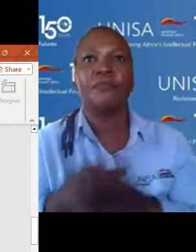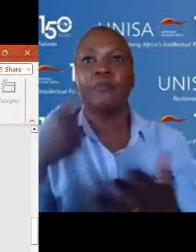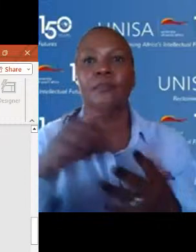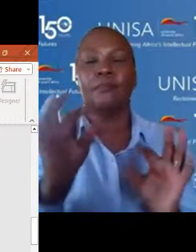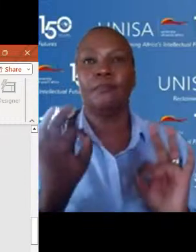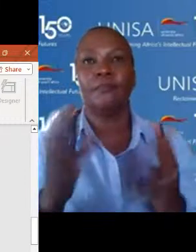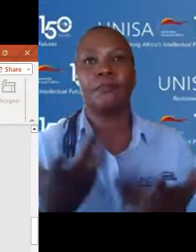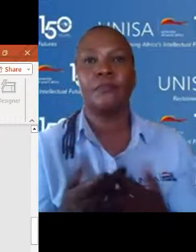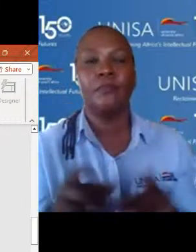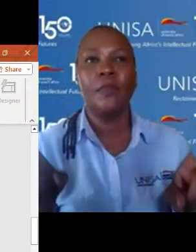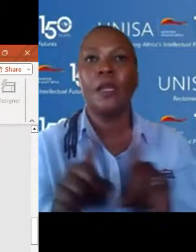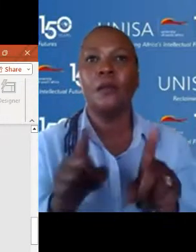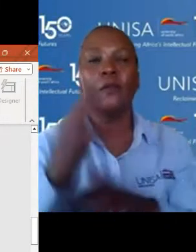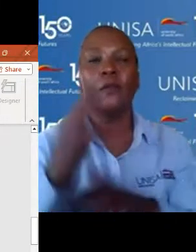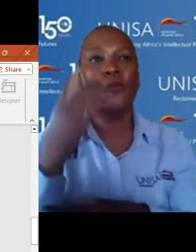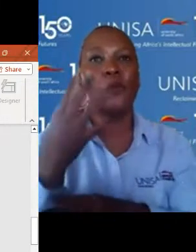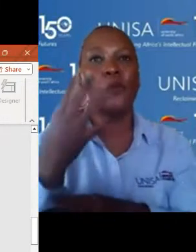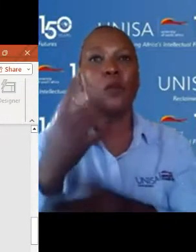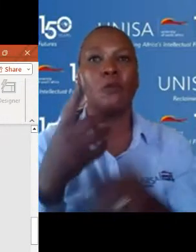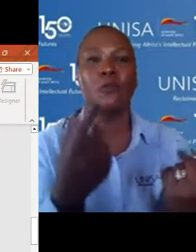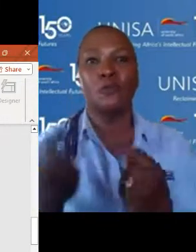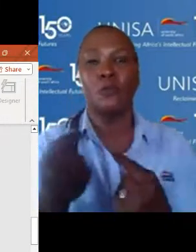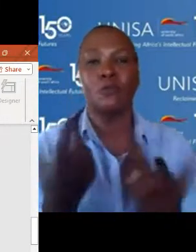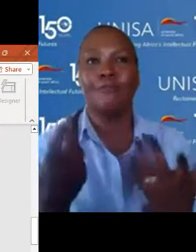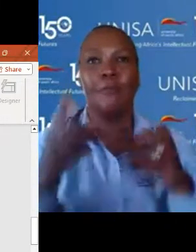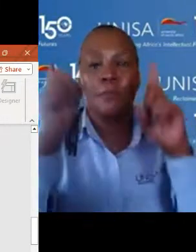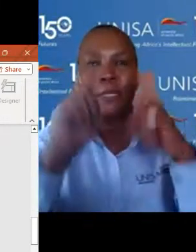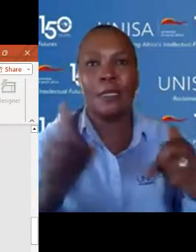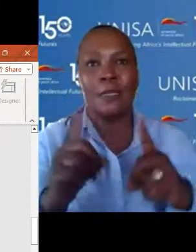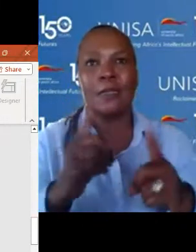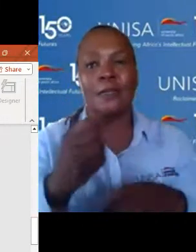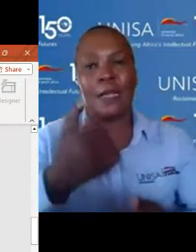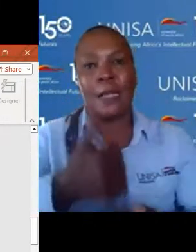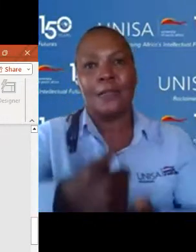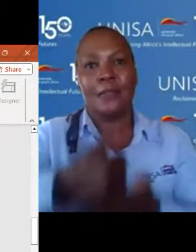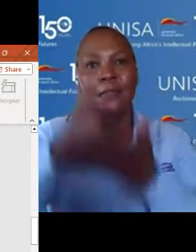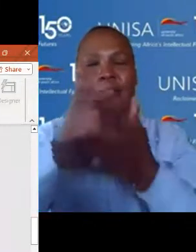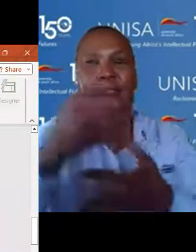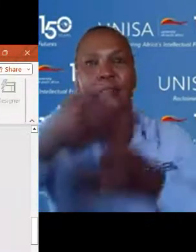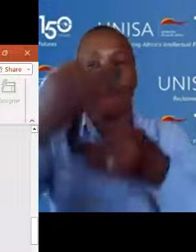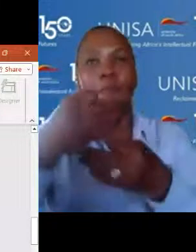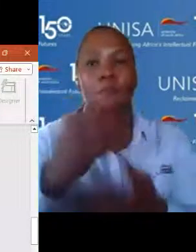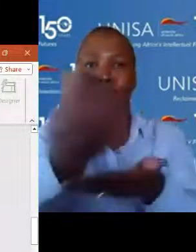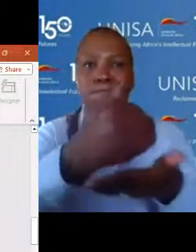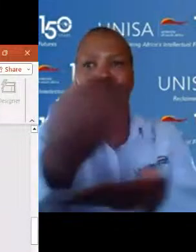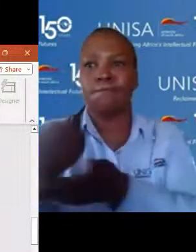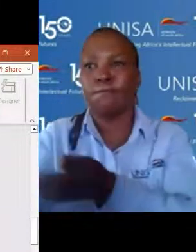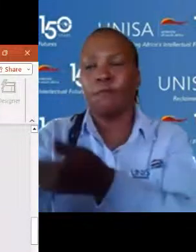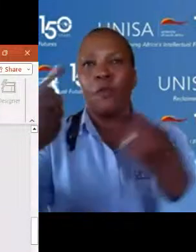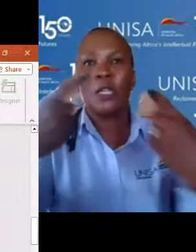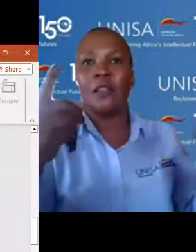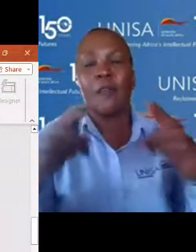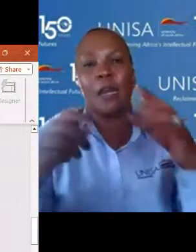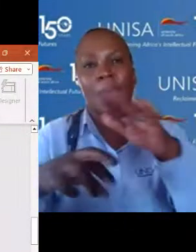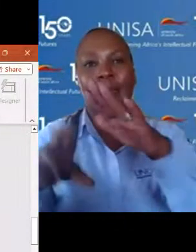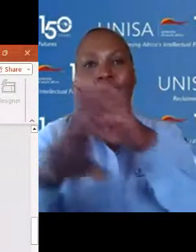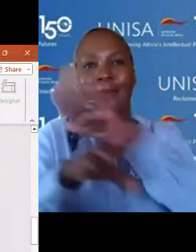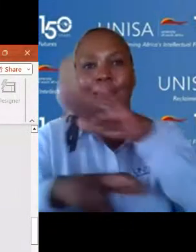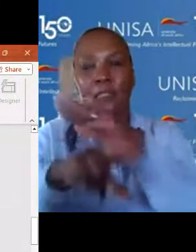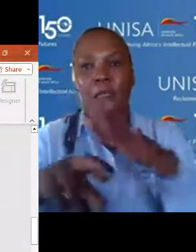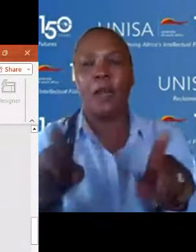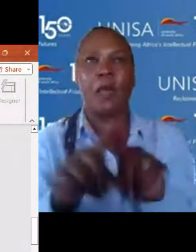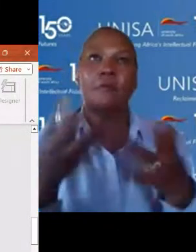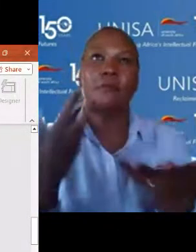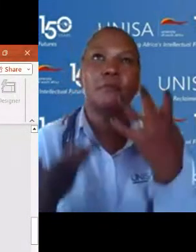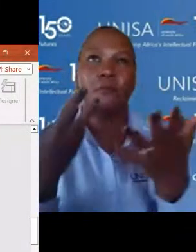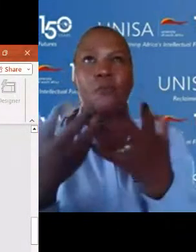When we do this special assistant form, we collect them from different regions. So if we have about